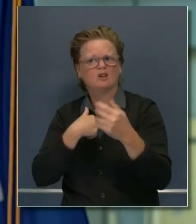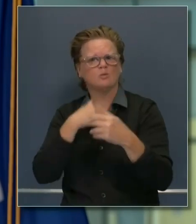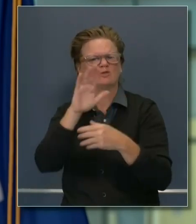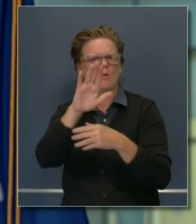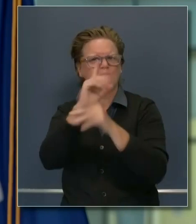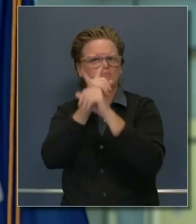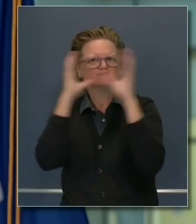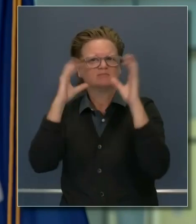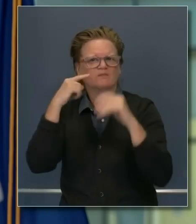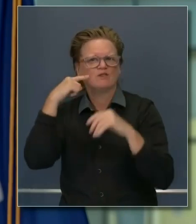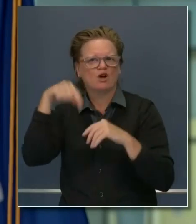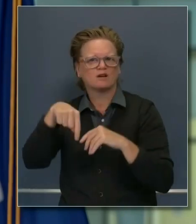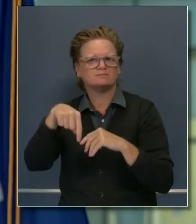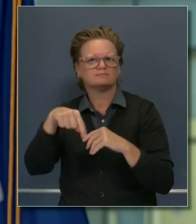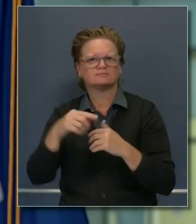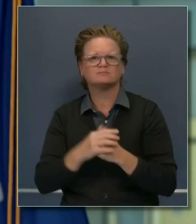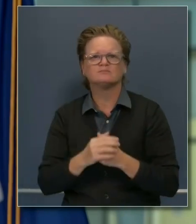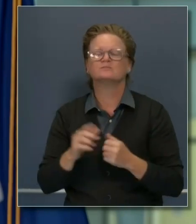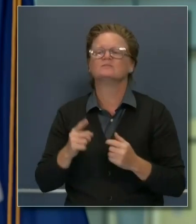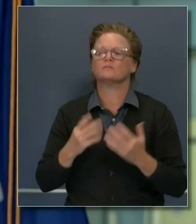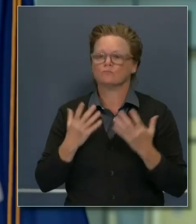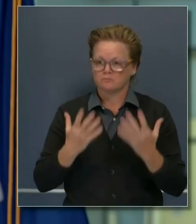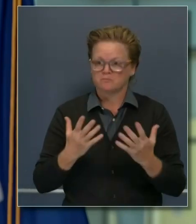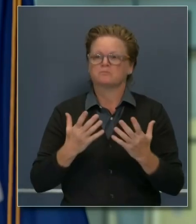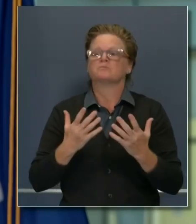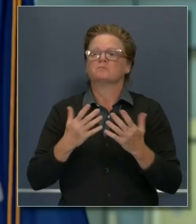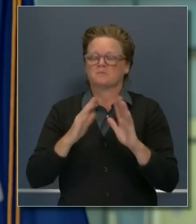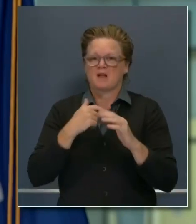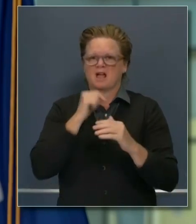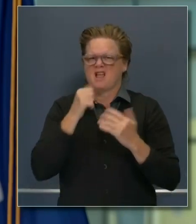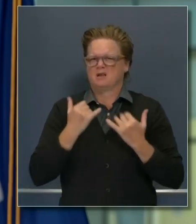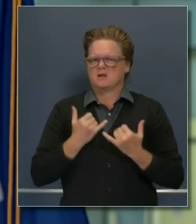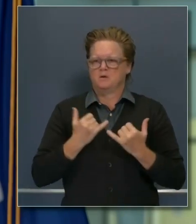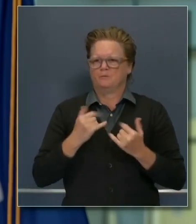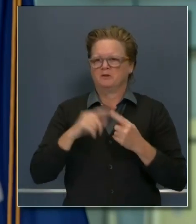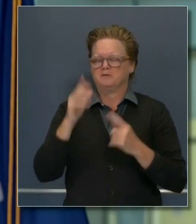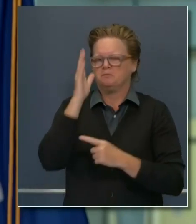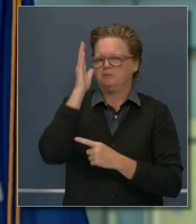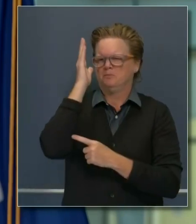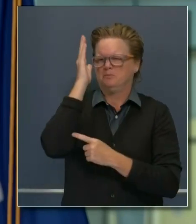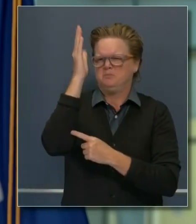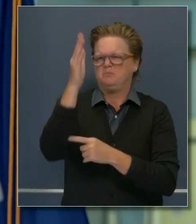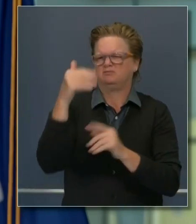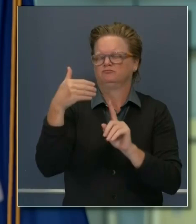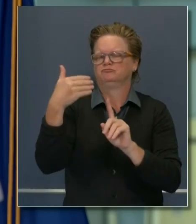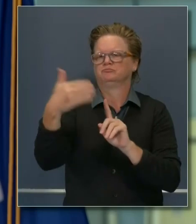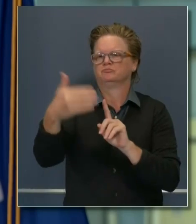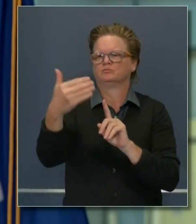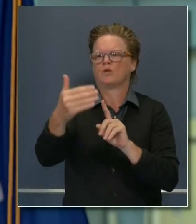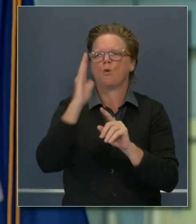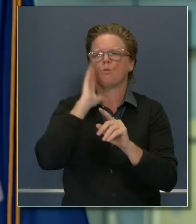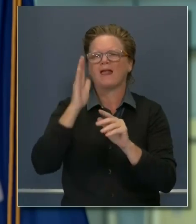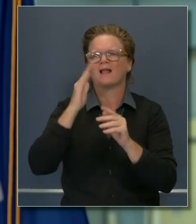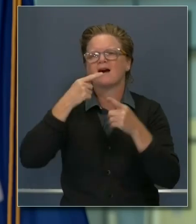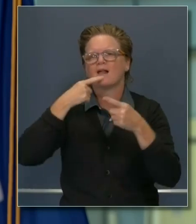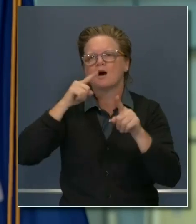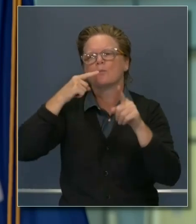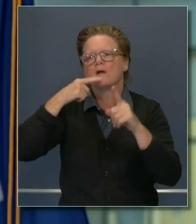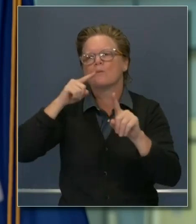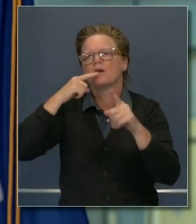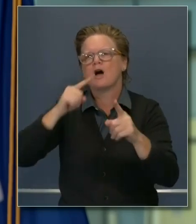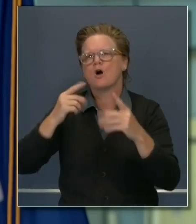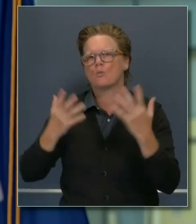look forward to not just making announcements this week, next week, but over the course of many, many months. We are committed